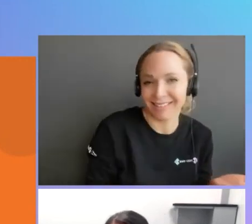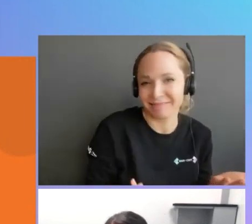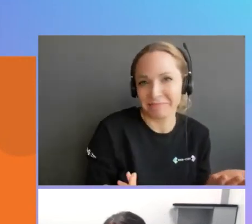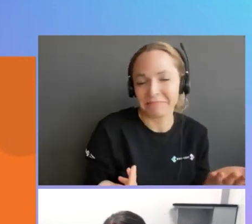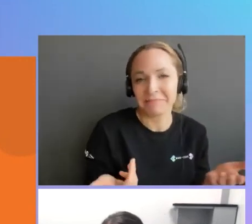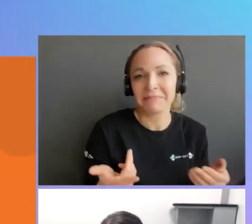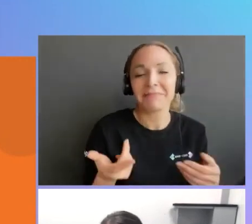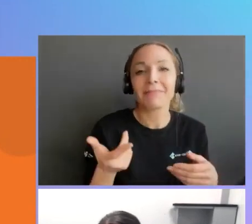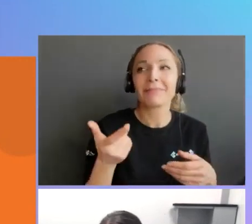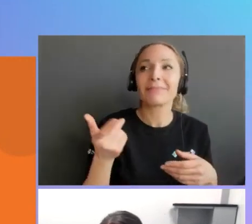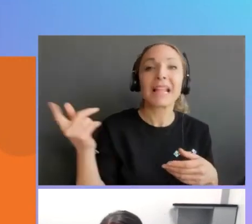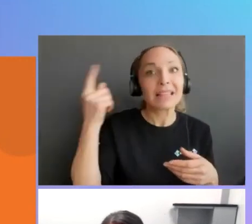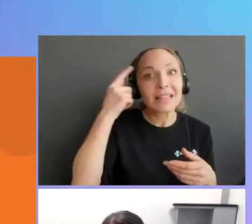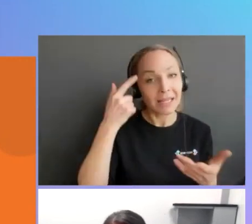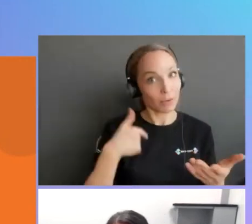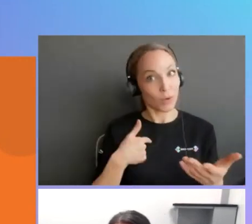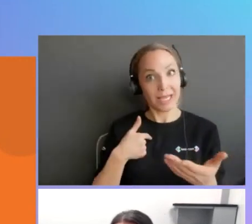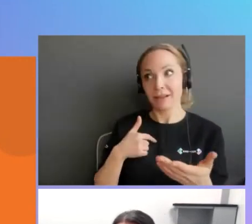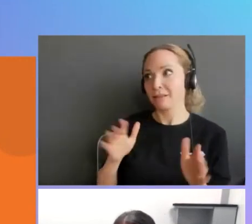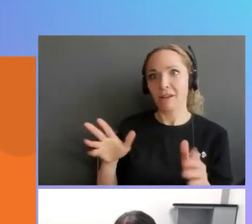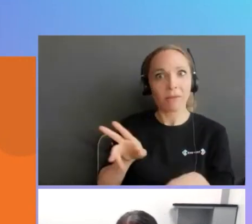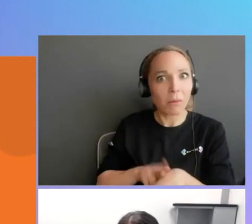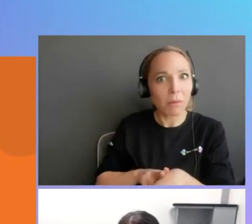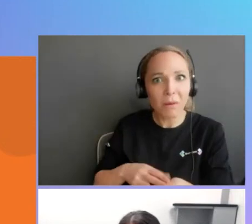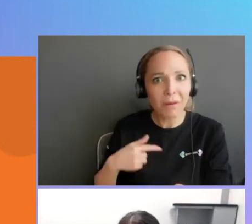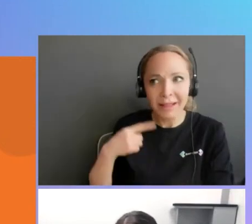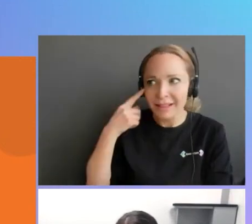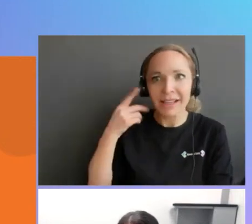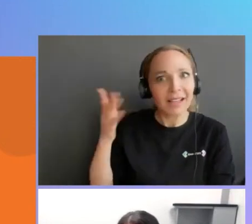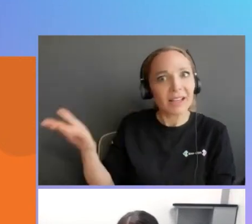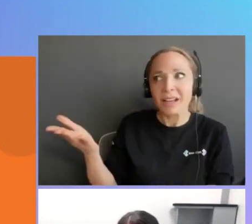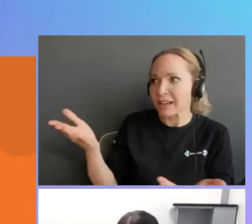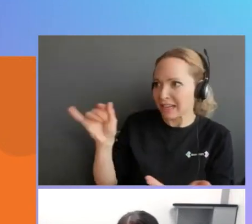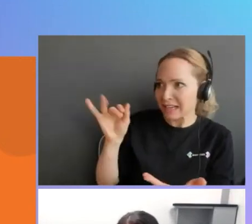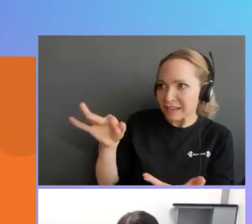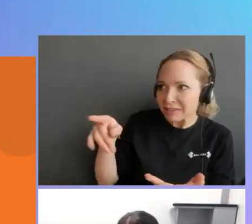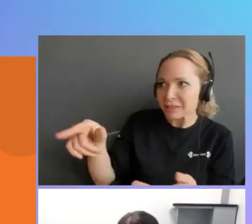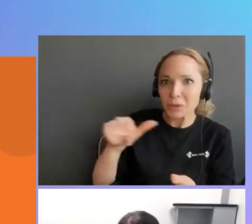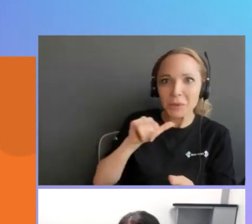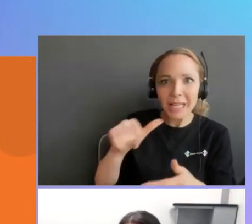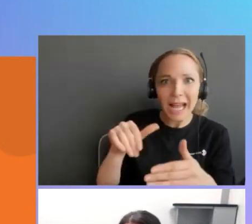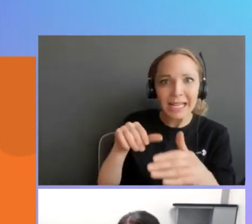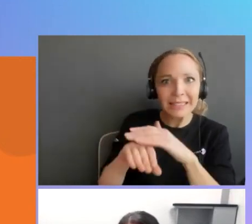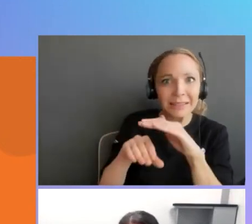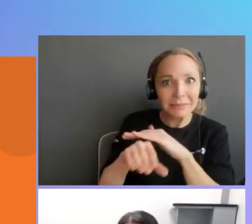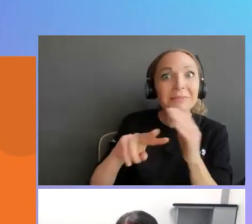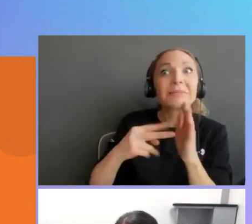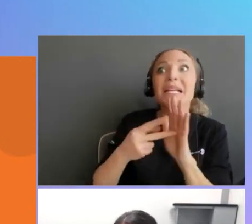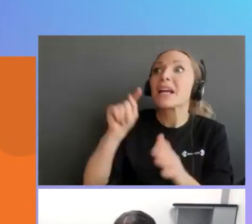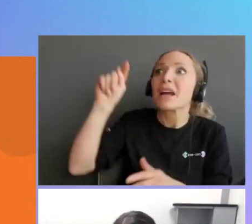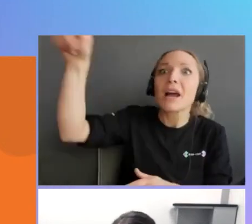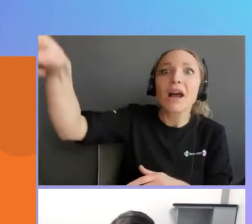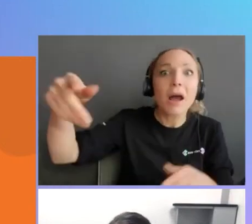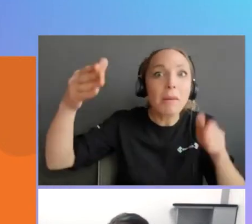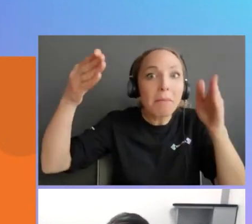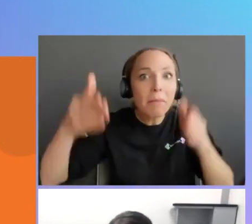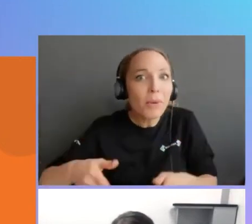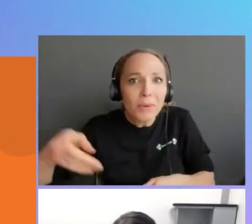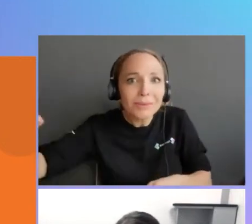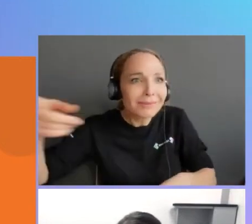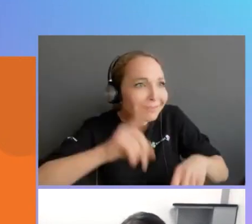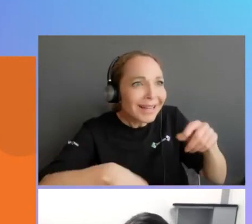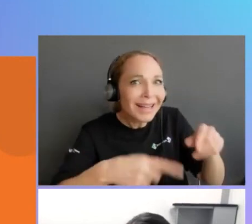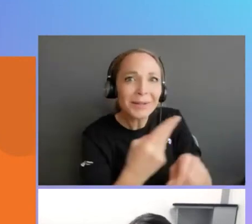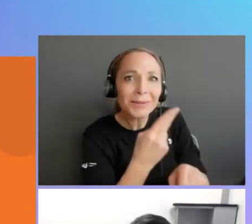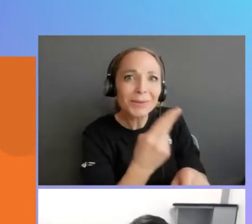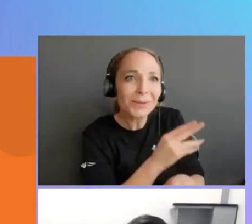you don't do accessibility, that means somebody is not going to be able to use your site or your app or